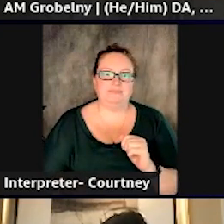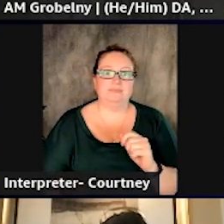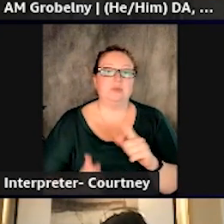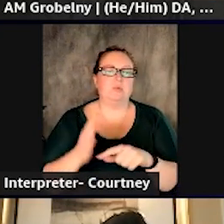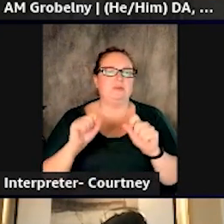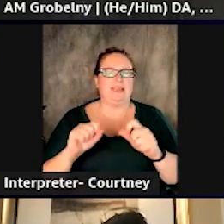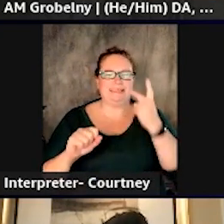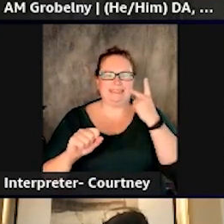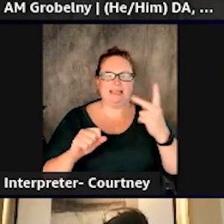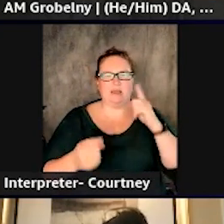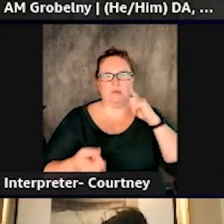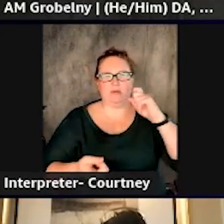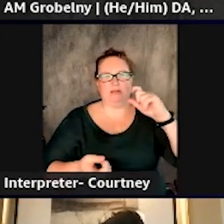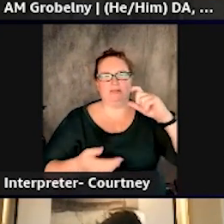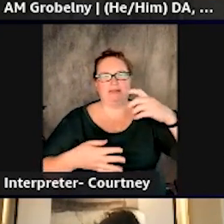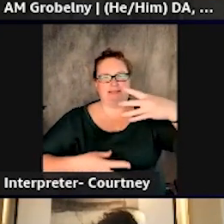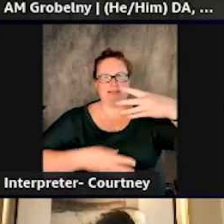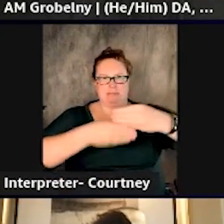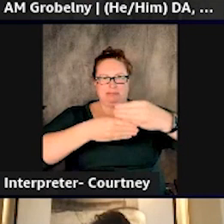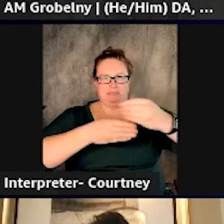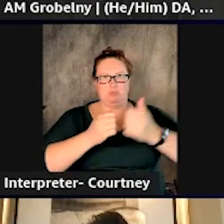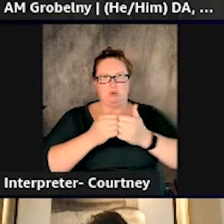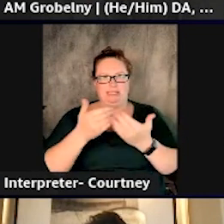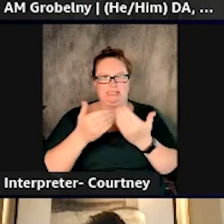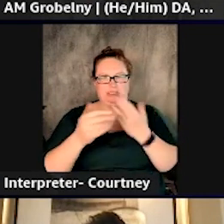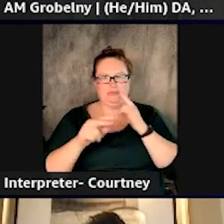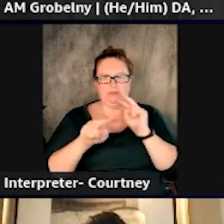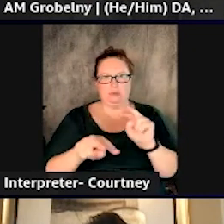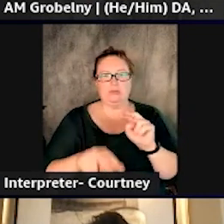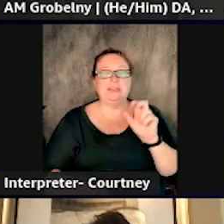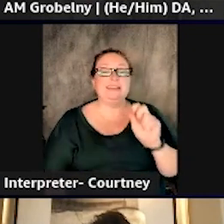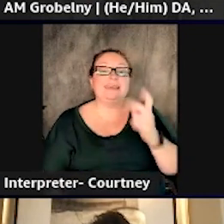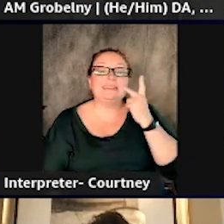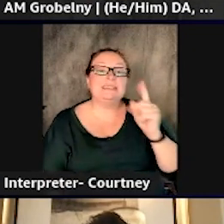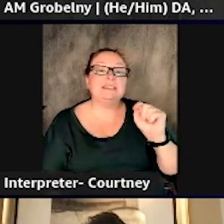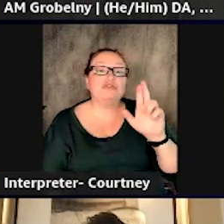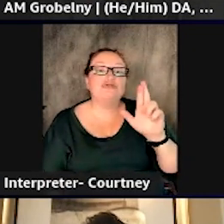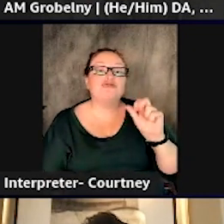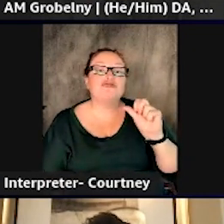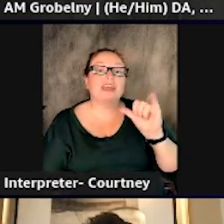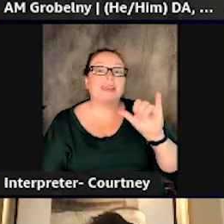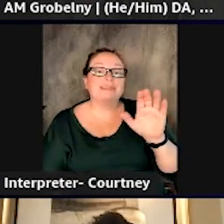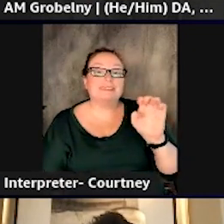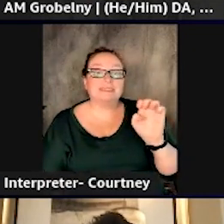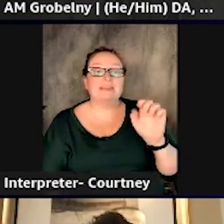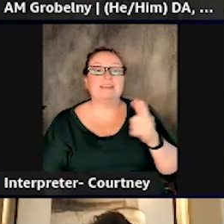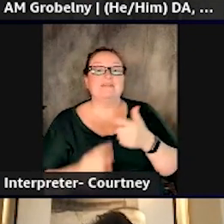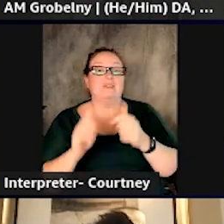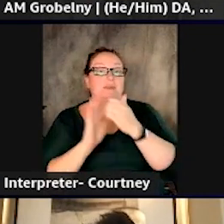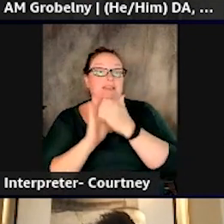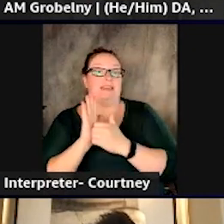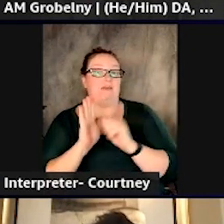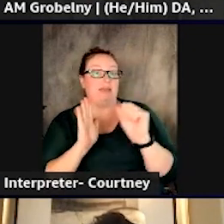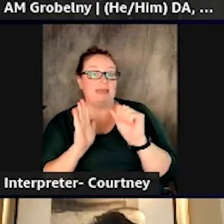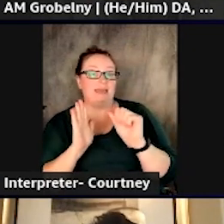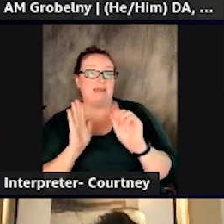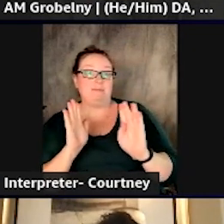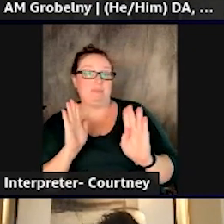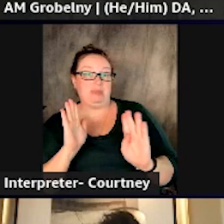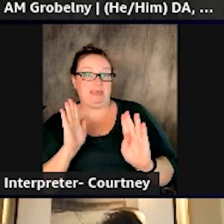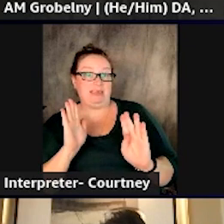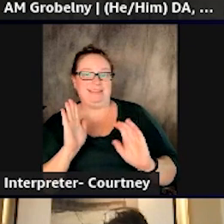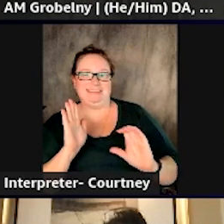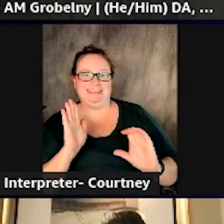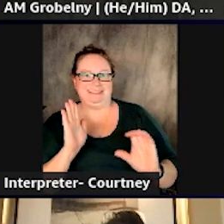easier to view. But what you can see is you can see a trace that is spanning from account A to account B and to account